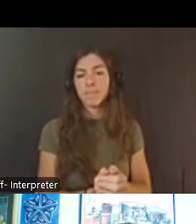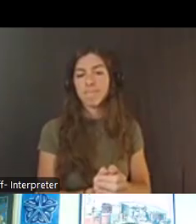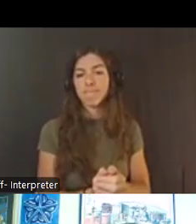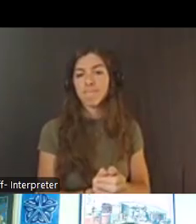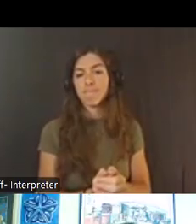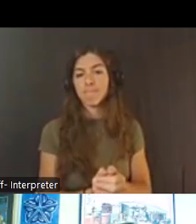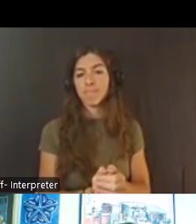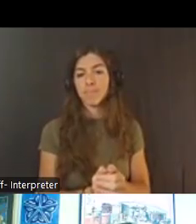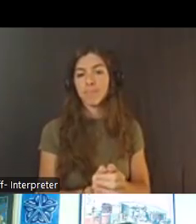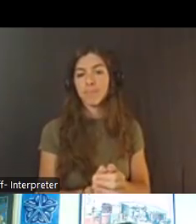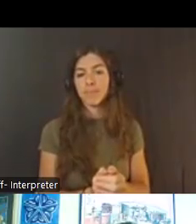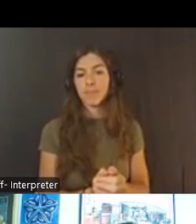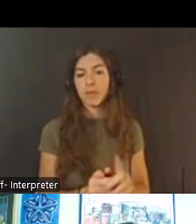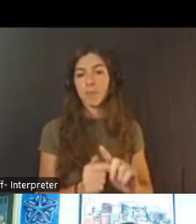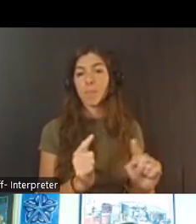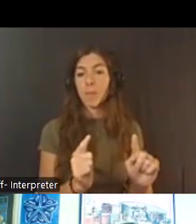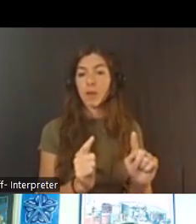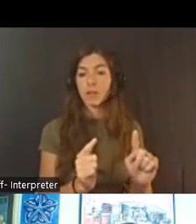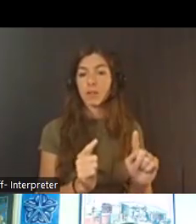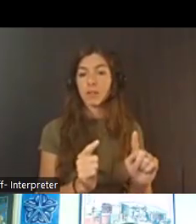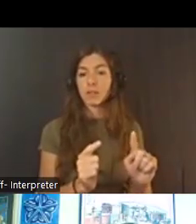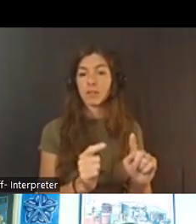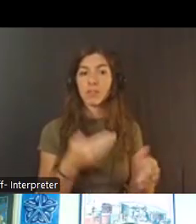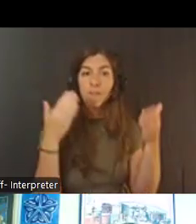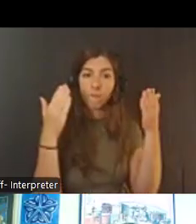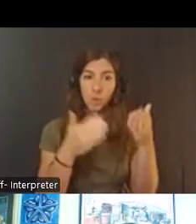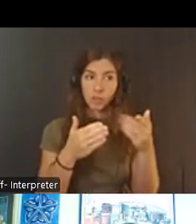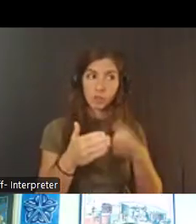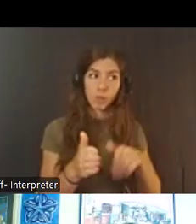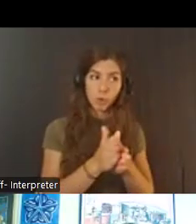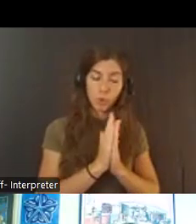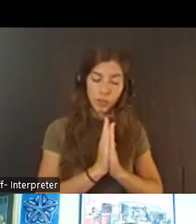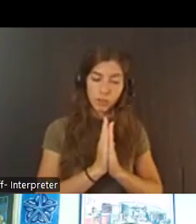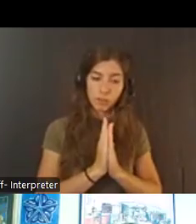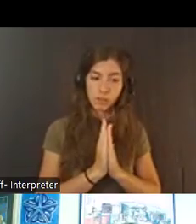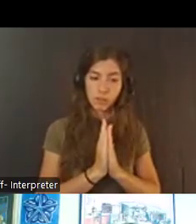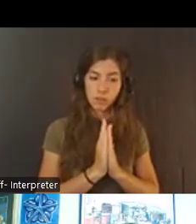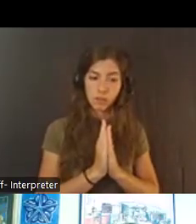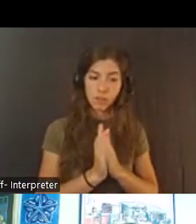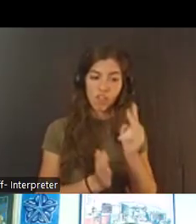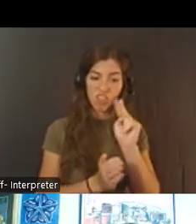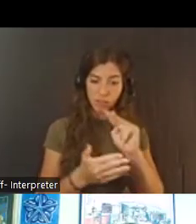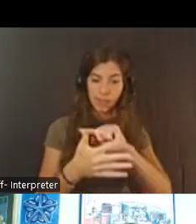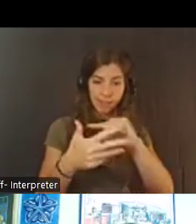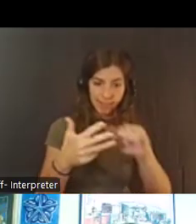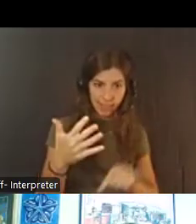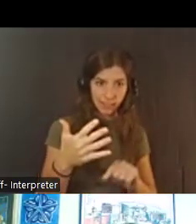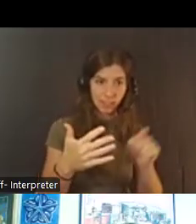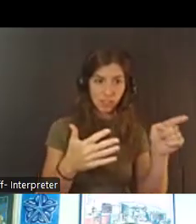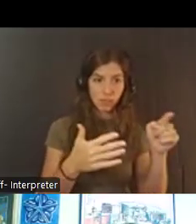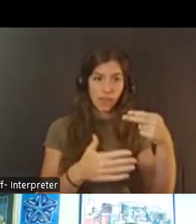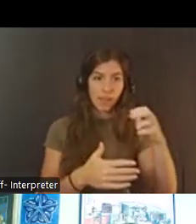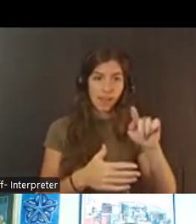But the amount of the focus that we would ask of them would be to look at that list that Heather shared